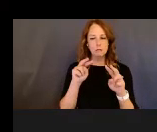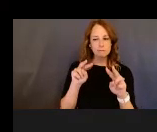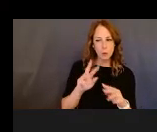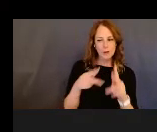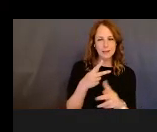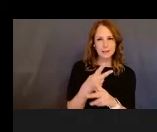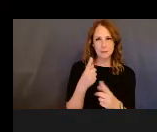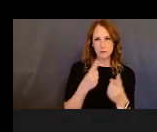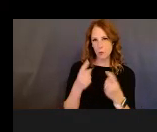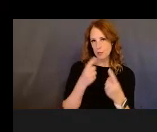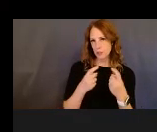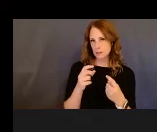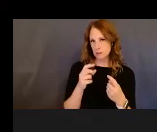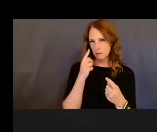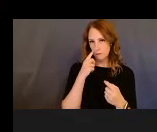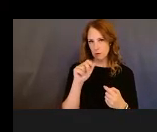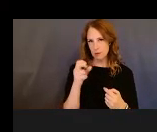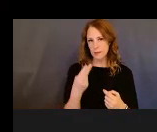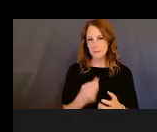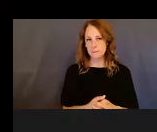given to Leah.